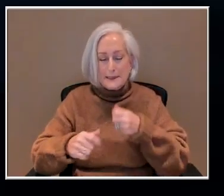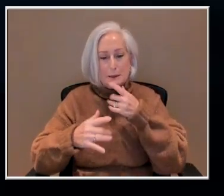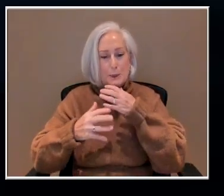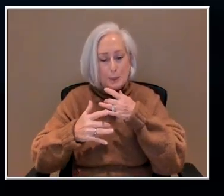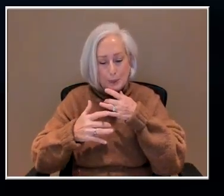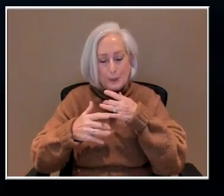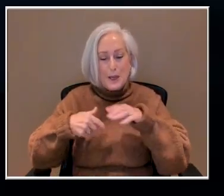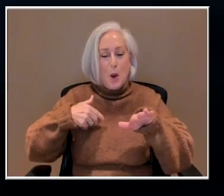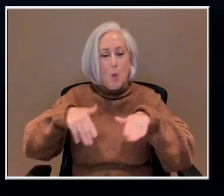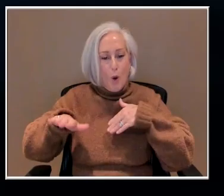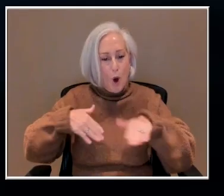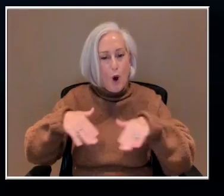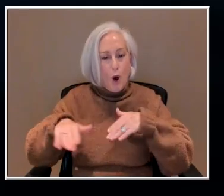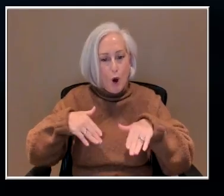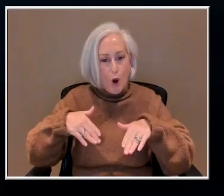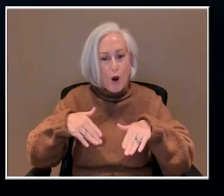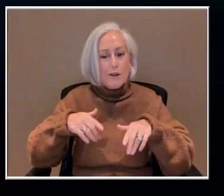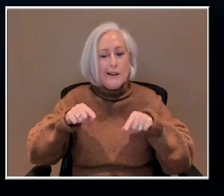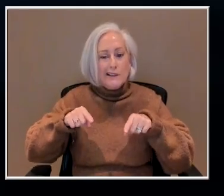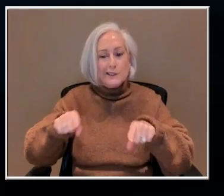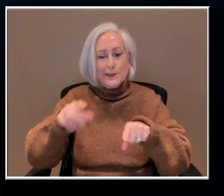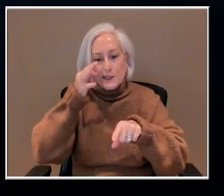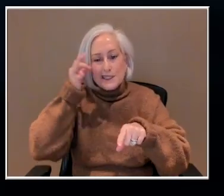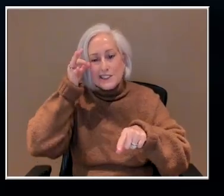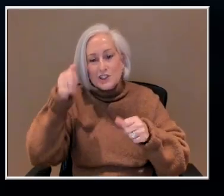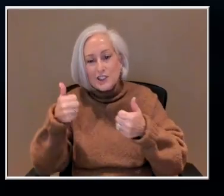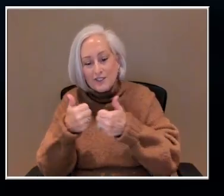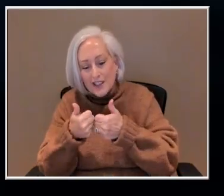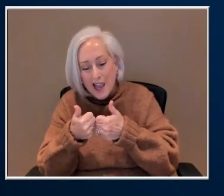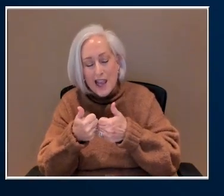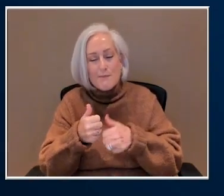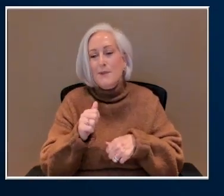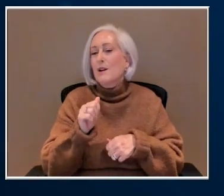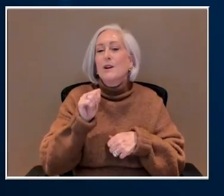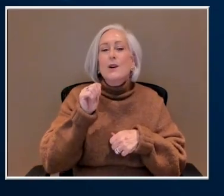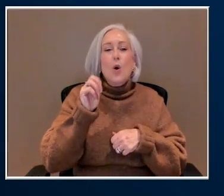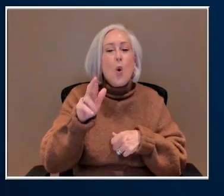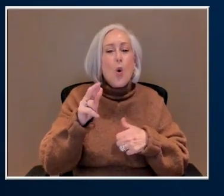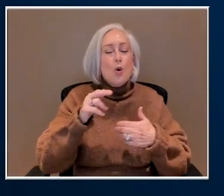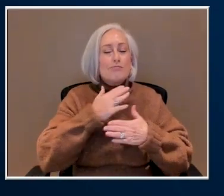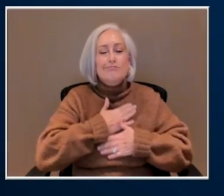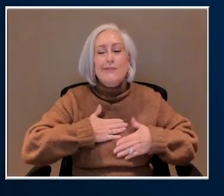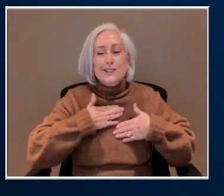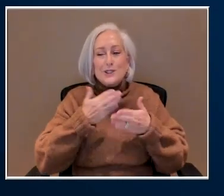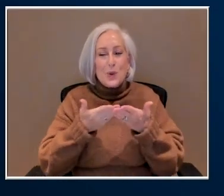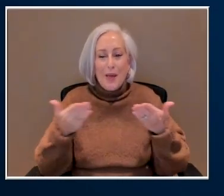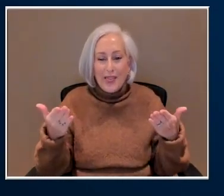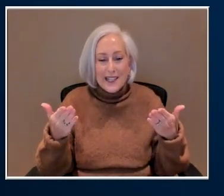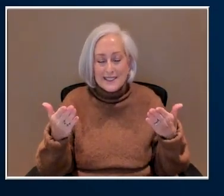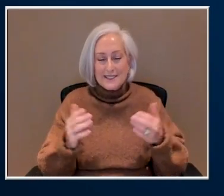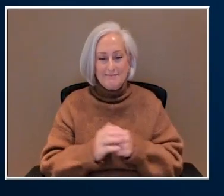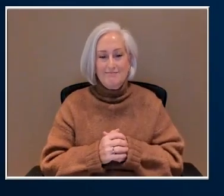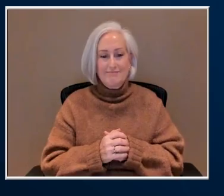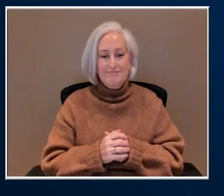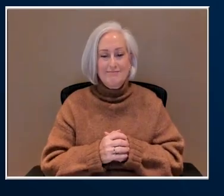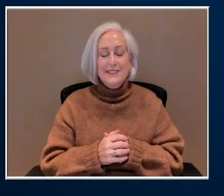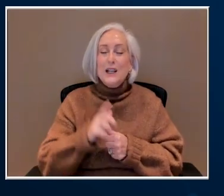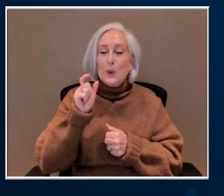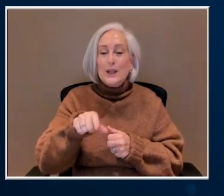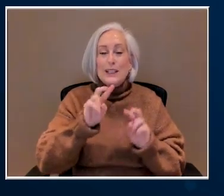the field at the Chiefs game at halftime, and to be able to enjoy things. So we have to look at